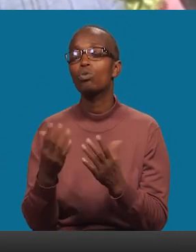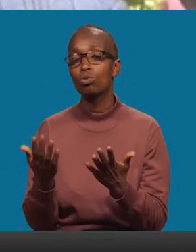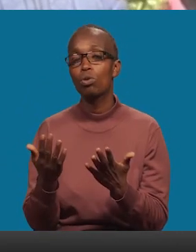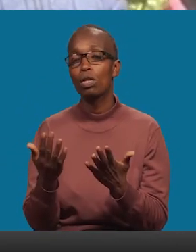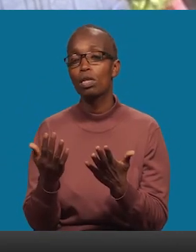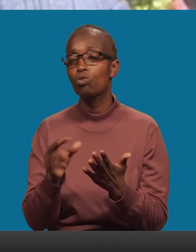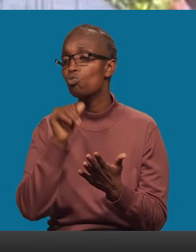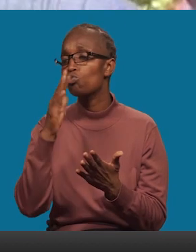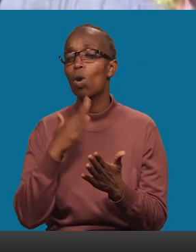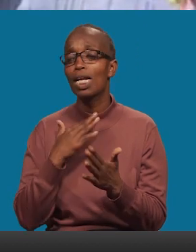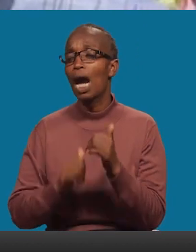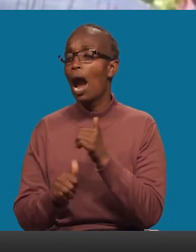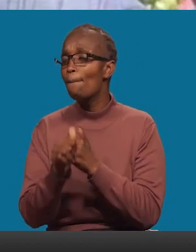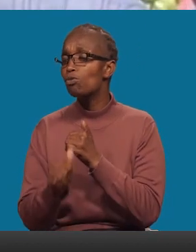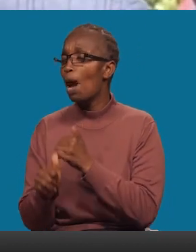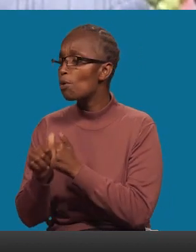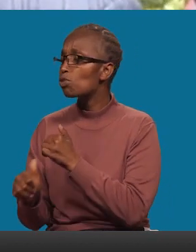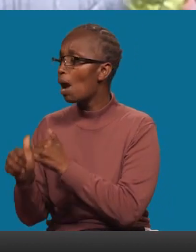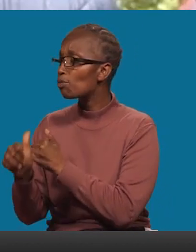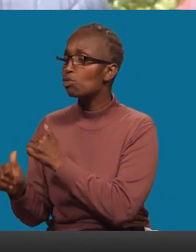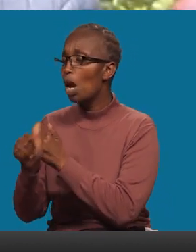solution. Hatutaki matusi.